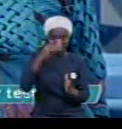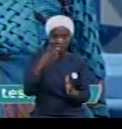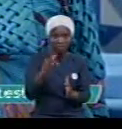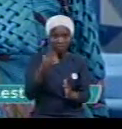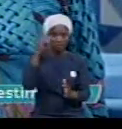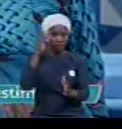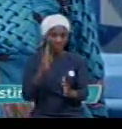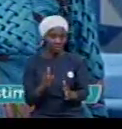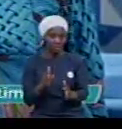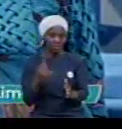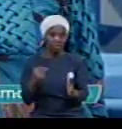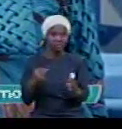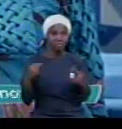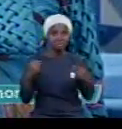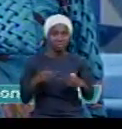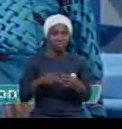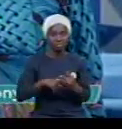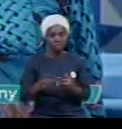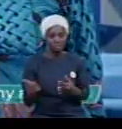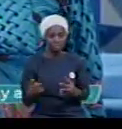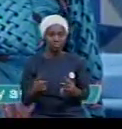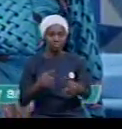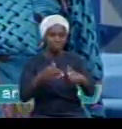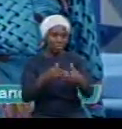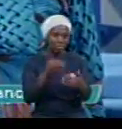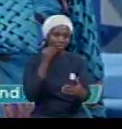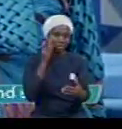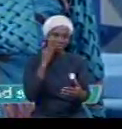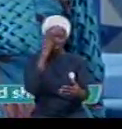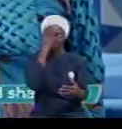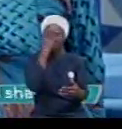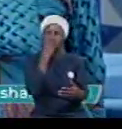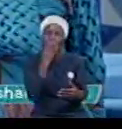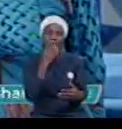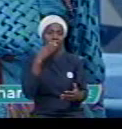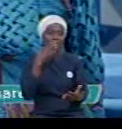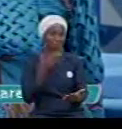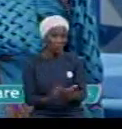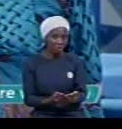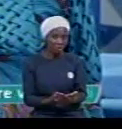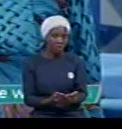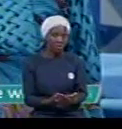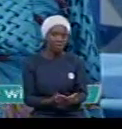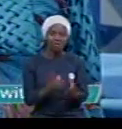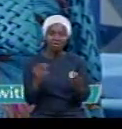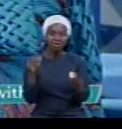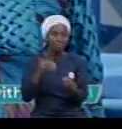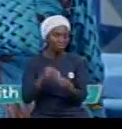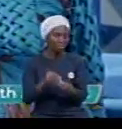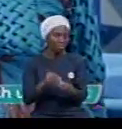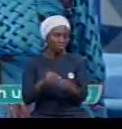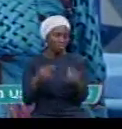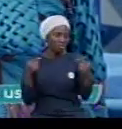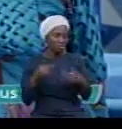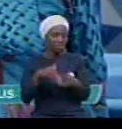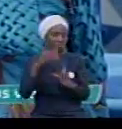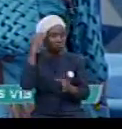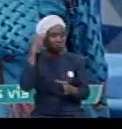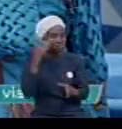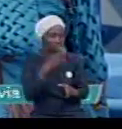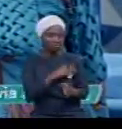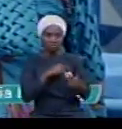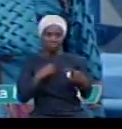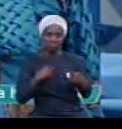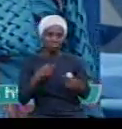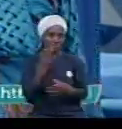pain disappeared. She went back home. She slept very well. No more pain in the head. No more pain in the arm. Praise